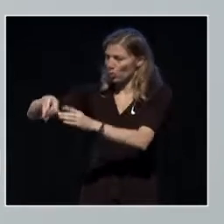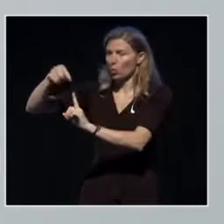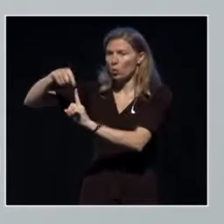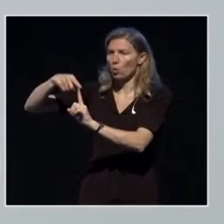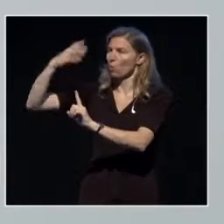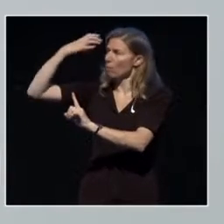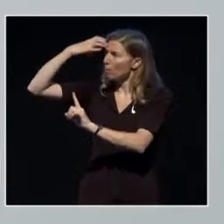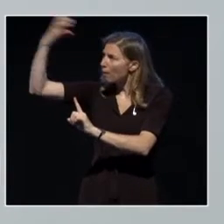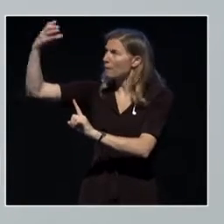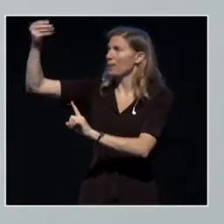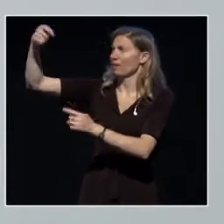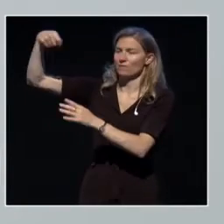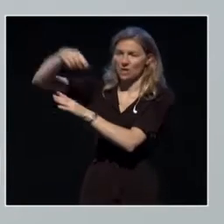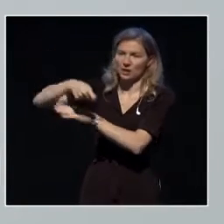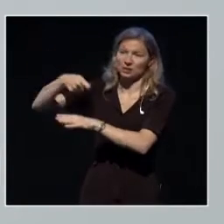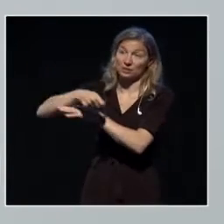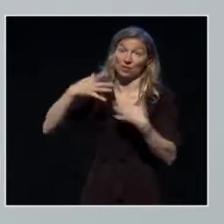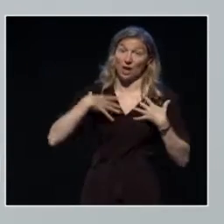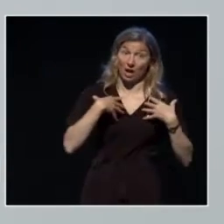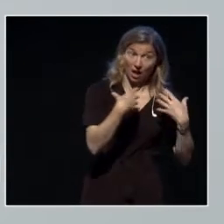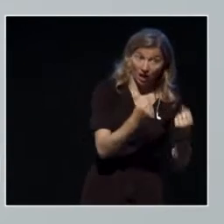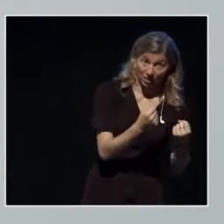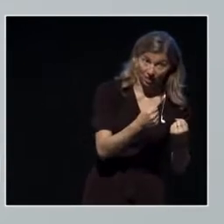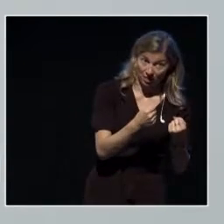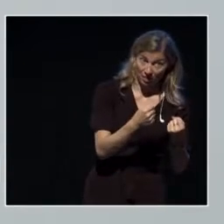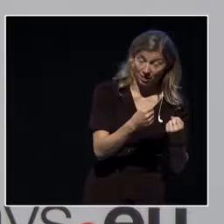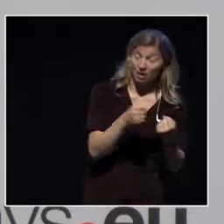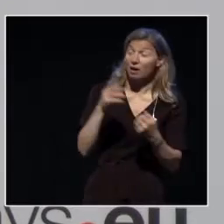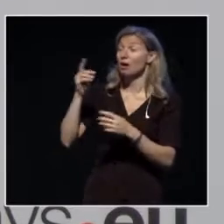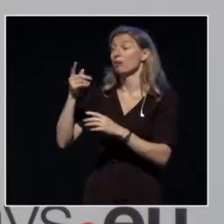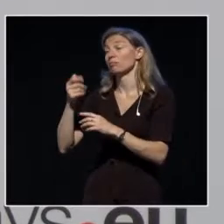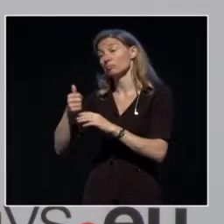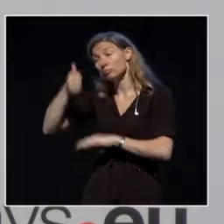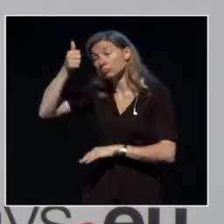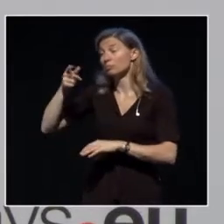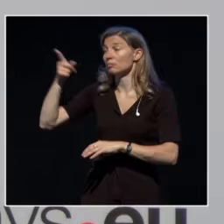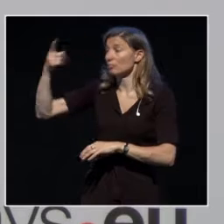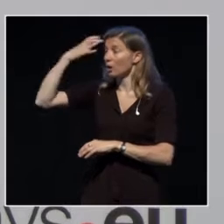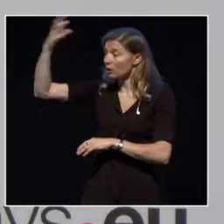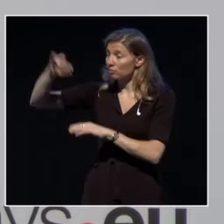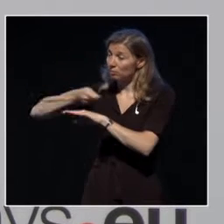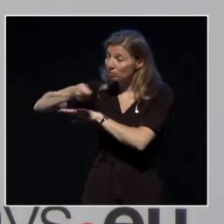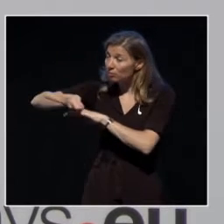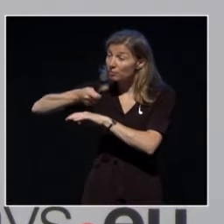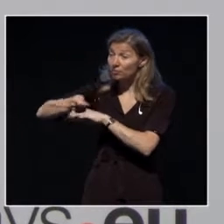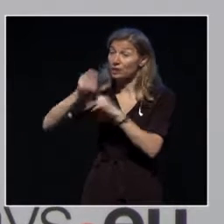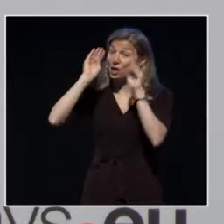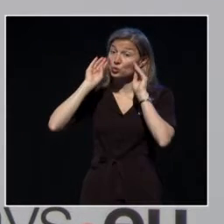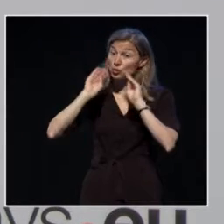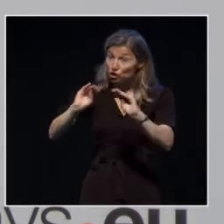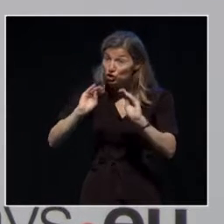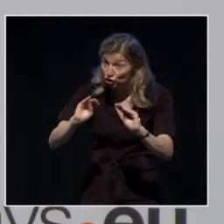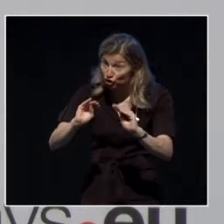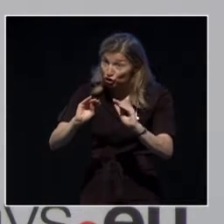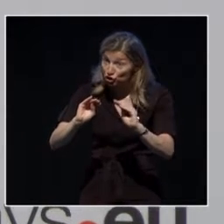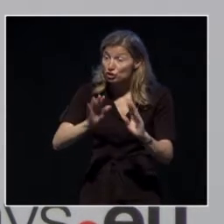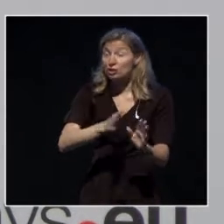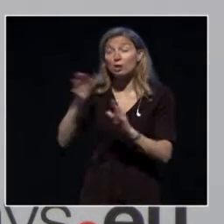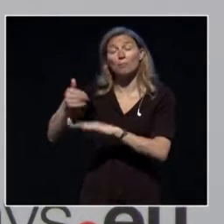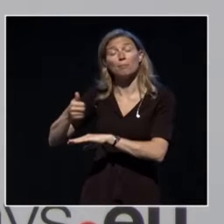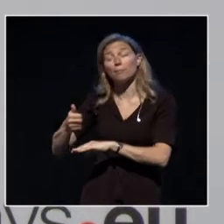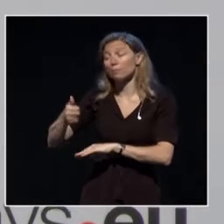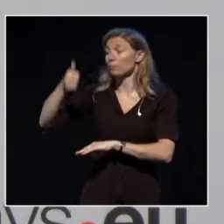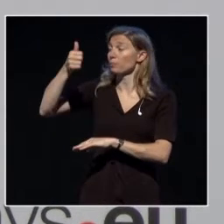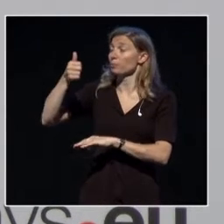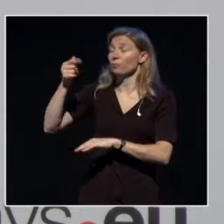public financing of health, primarily public financing of education, primarily public